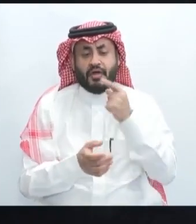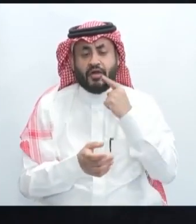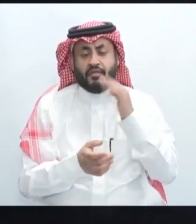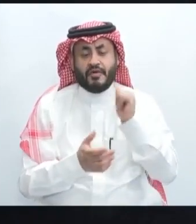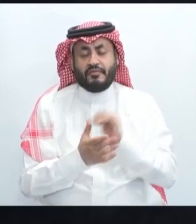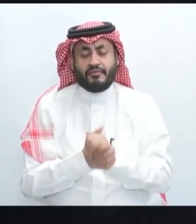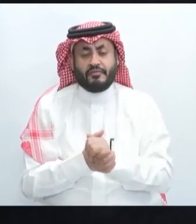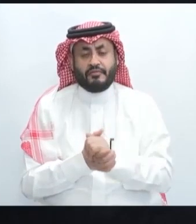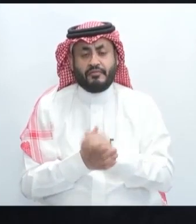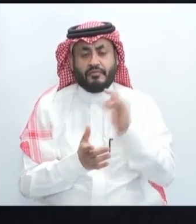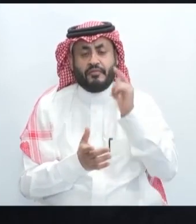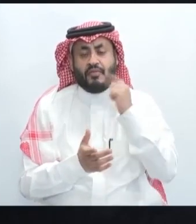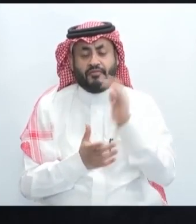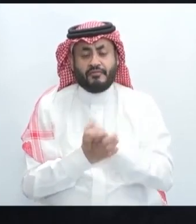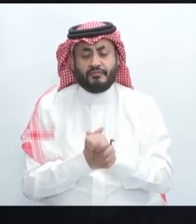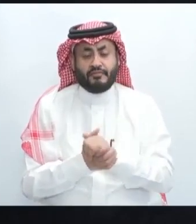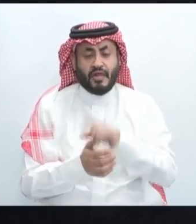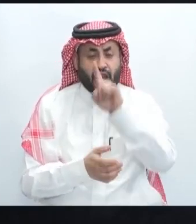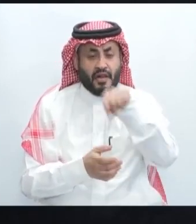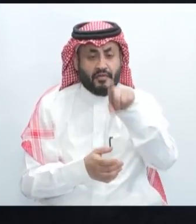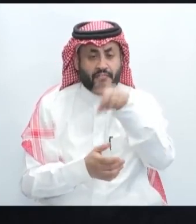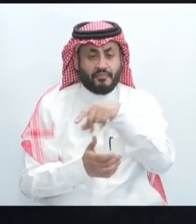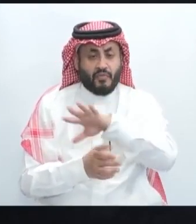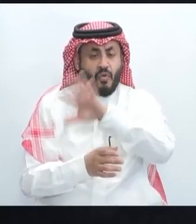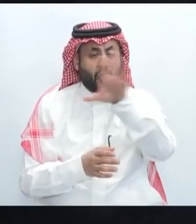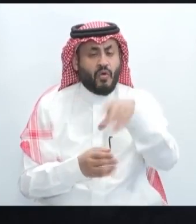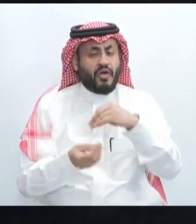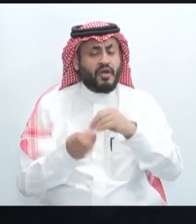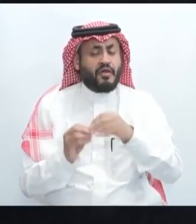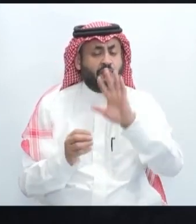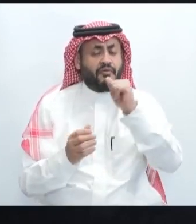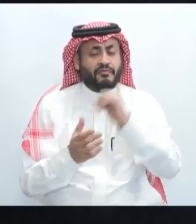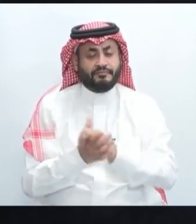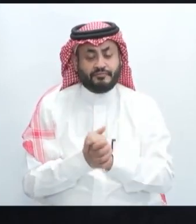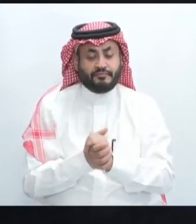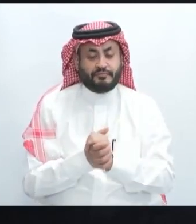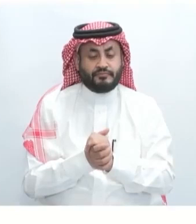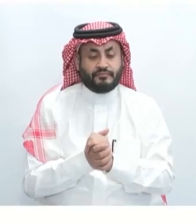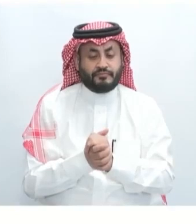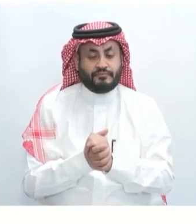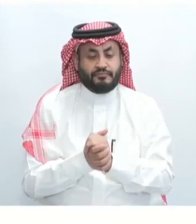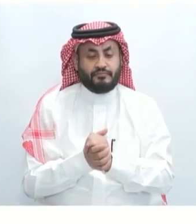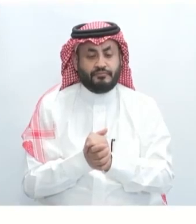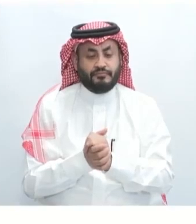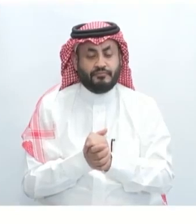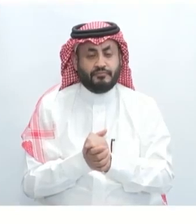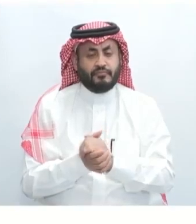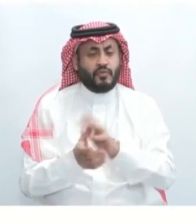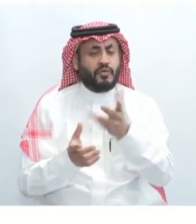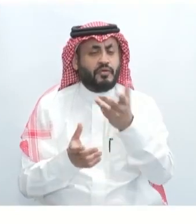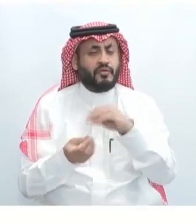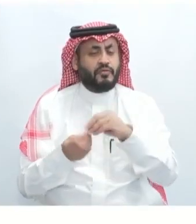red. It's not green. It's not red. It's not green. Okay. So, what is